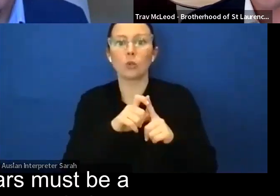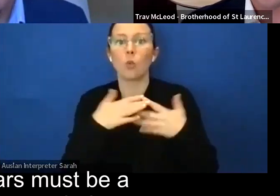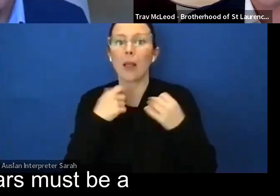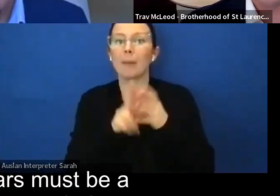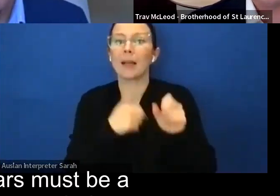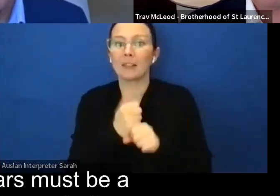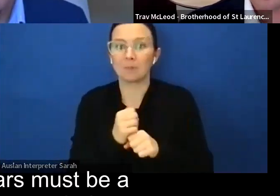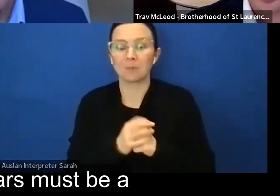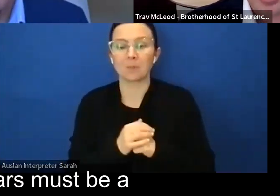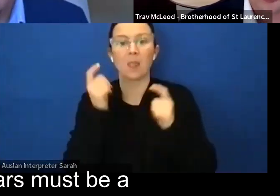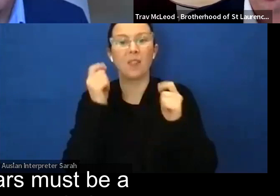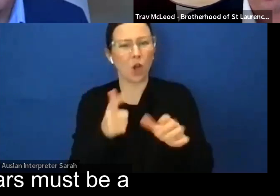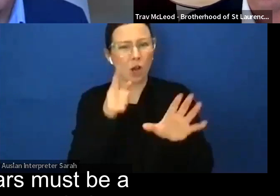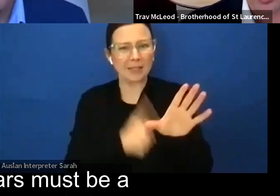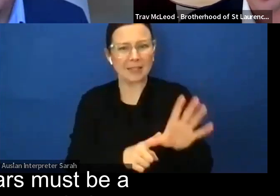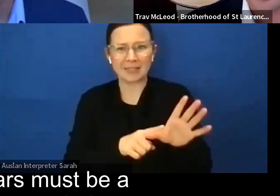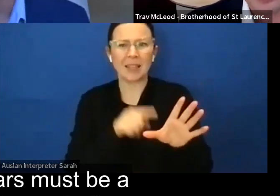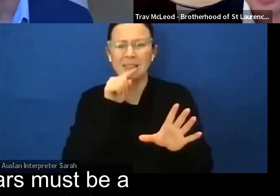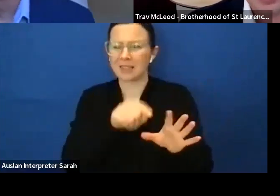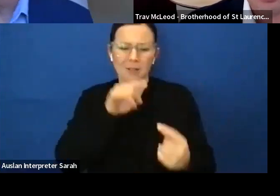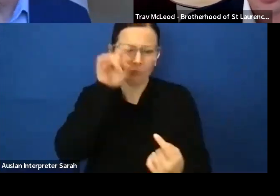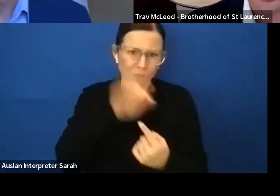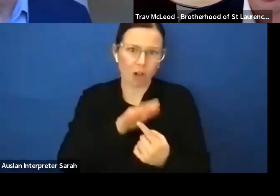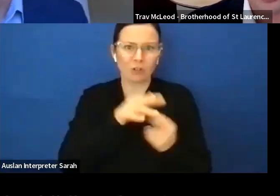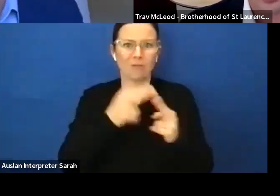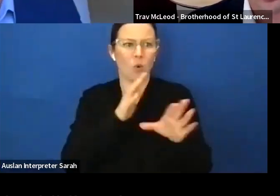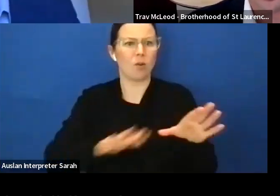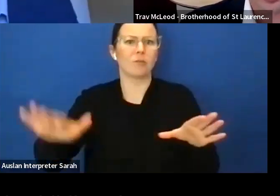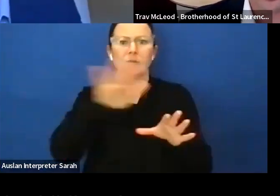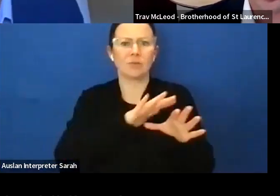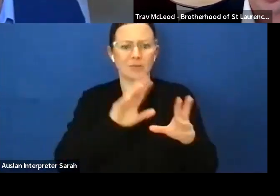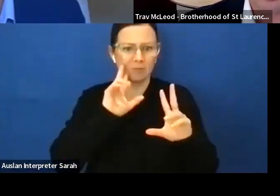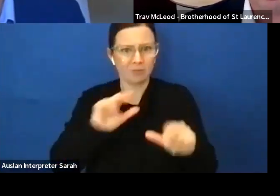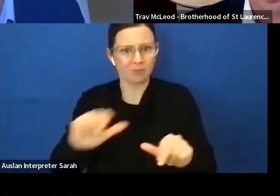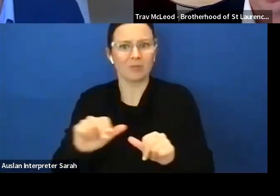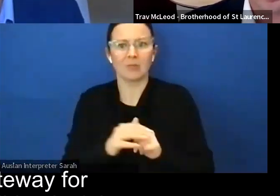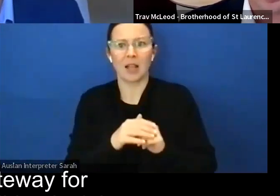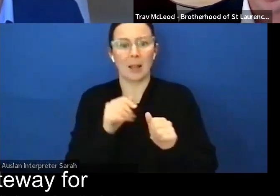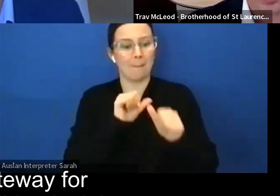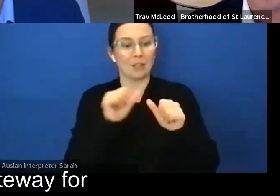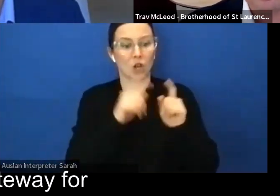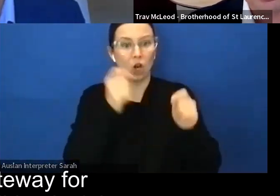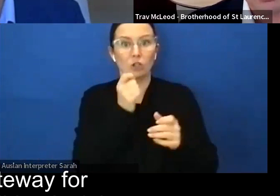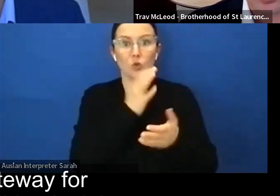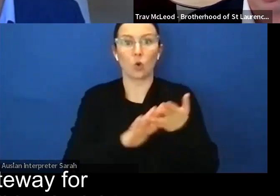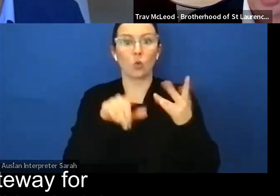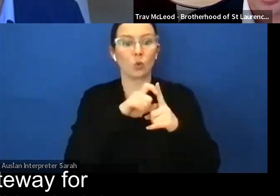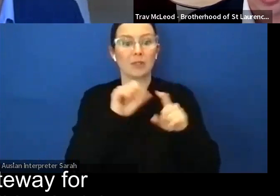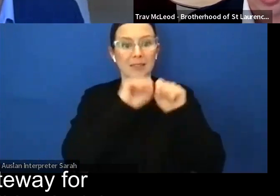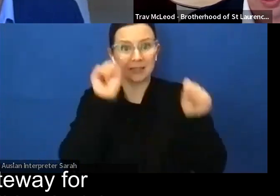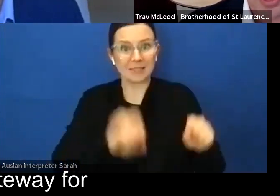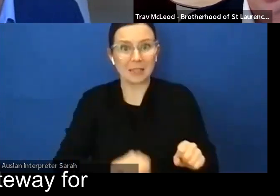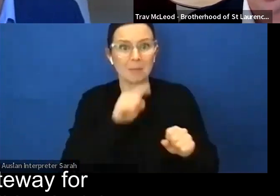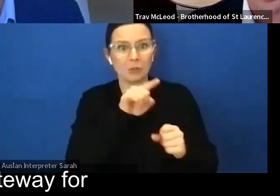The early years must be a national reform priority because a better early childhood system is the gateway for